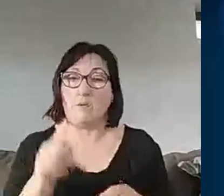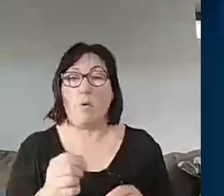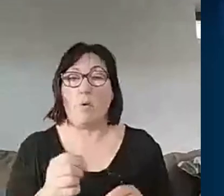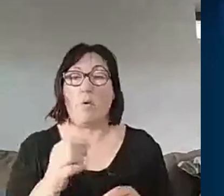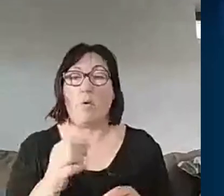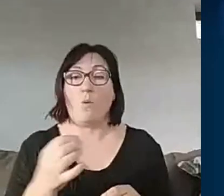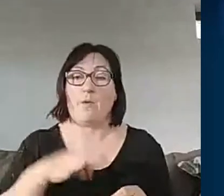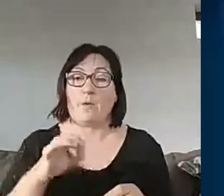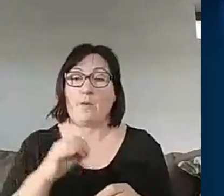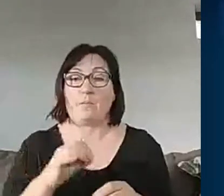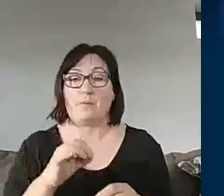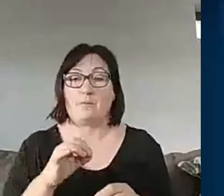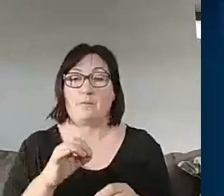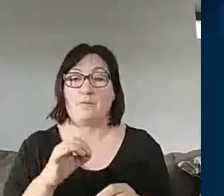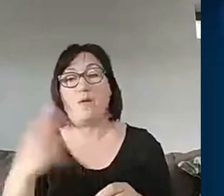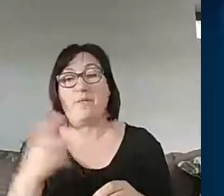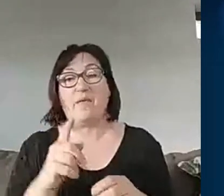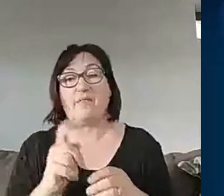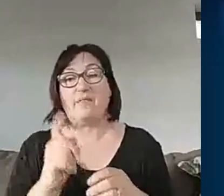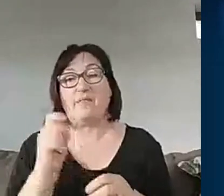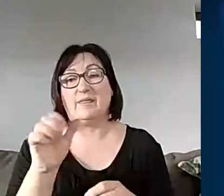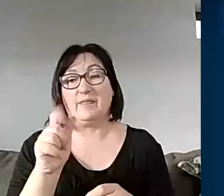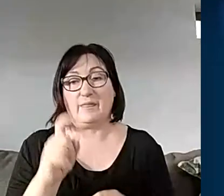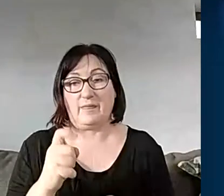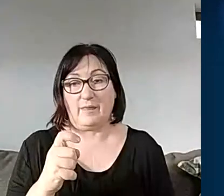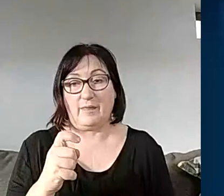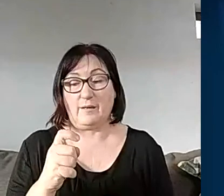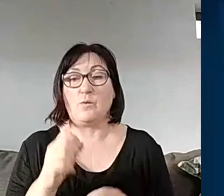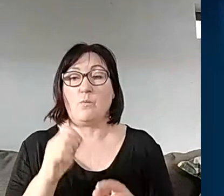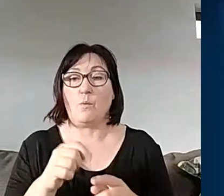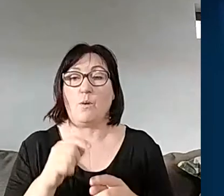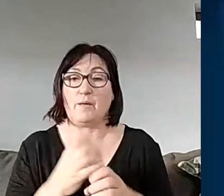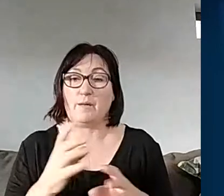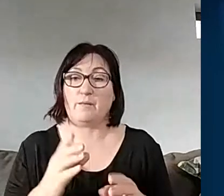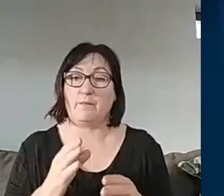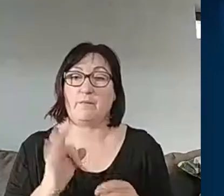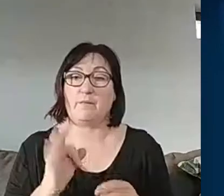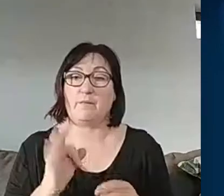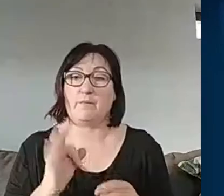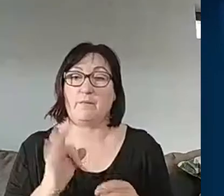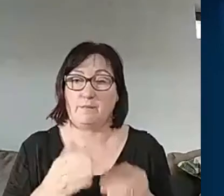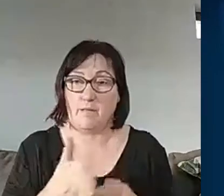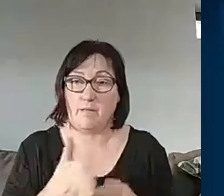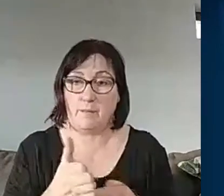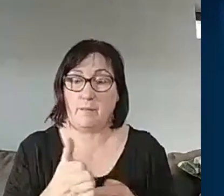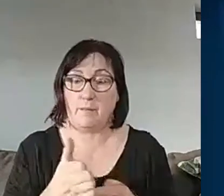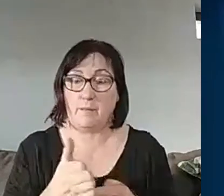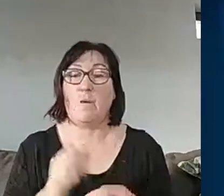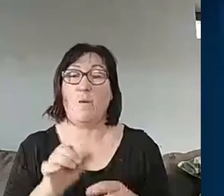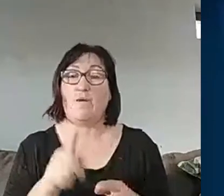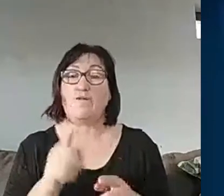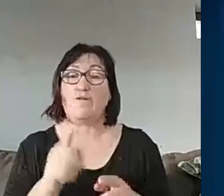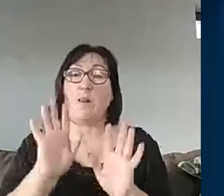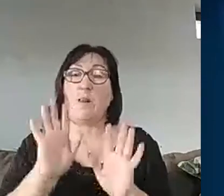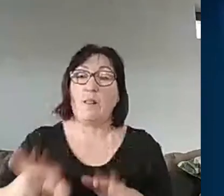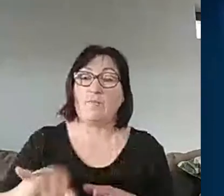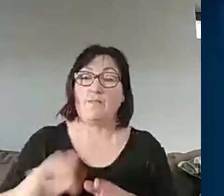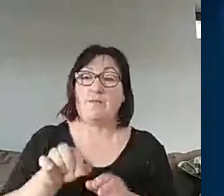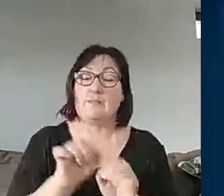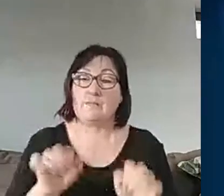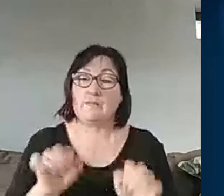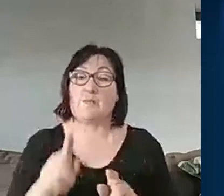or your other tax will only start 3 months in. But if you leave the system, they will take it back to the beginning of the tax year. And then